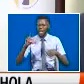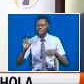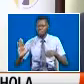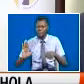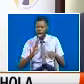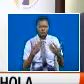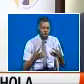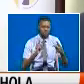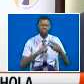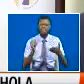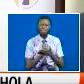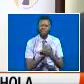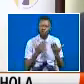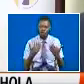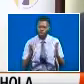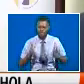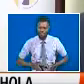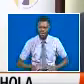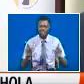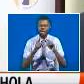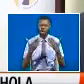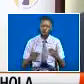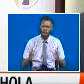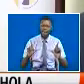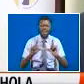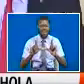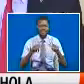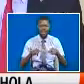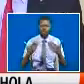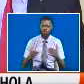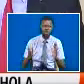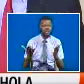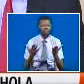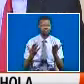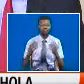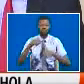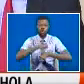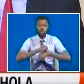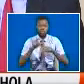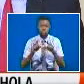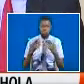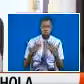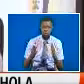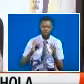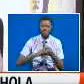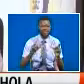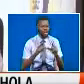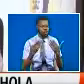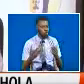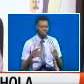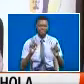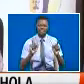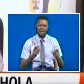cards, passports, birth certificates, title deeds, and academic and marriage certificates. To refrain from